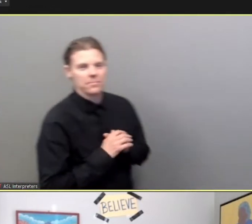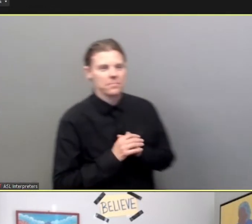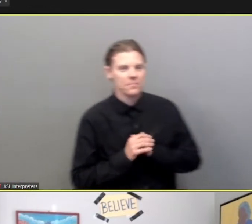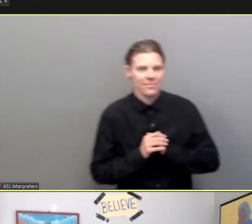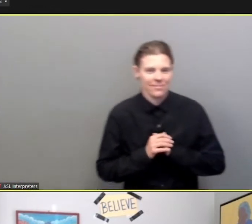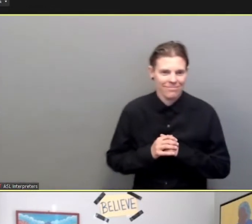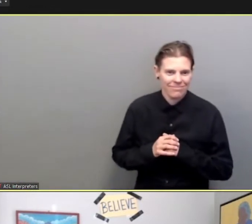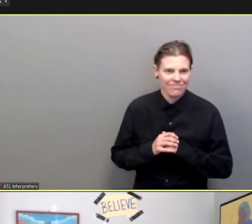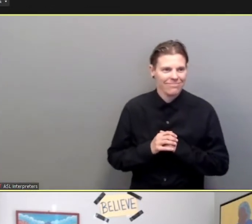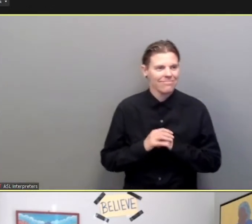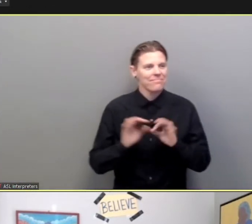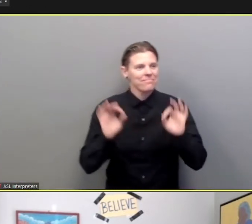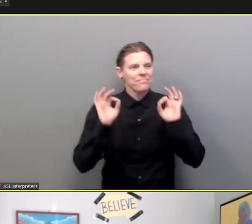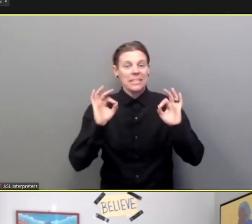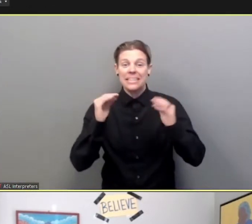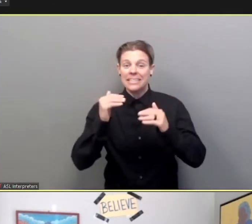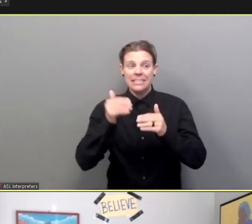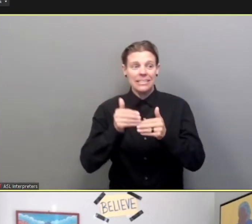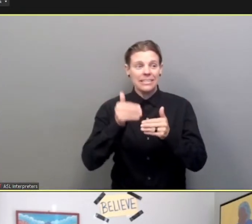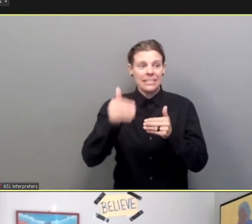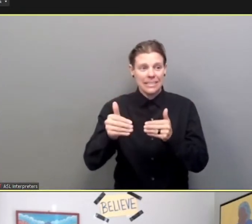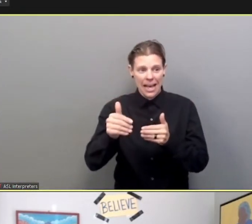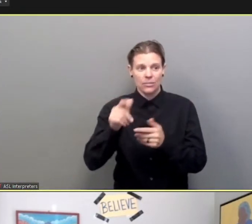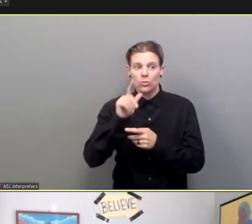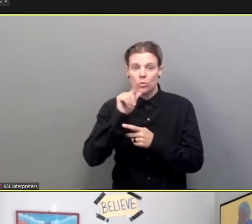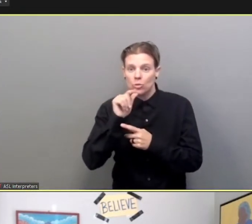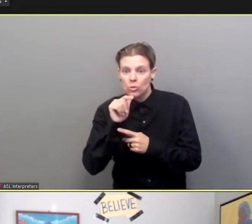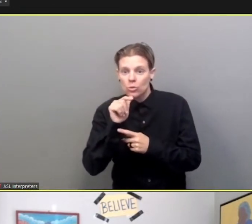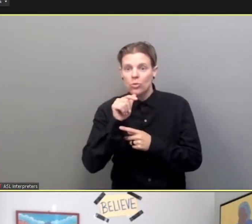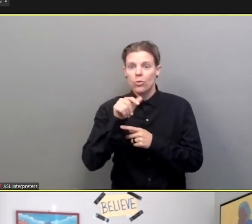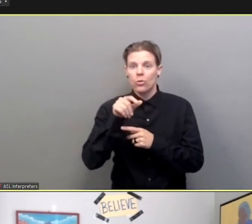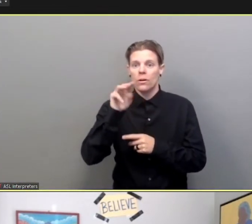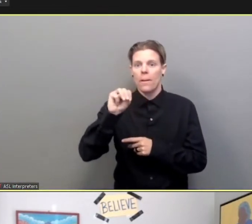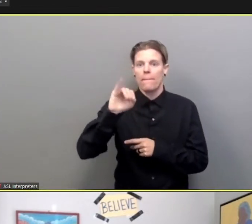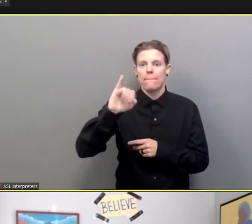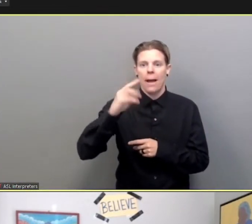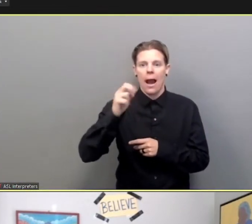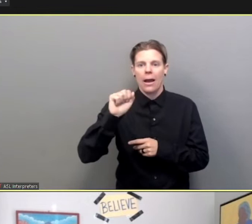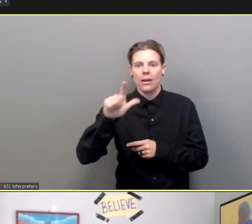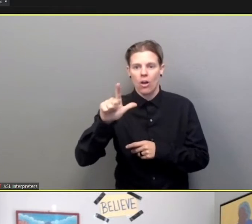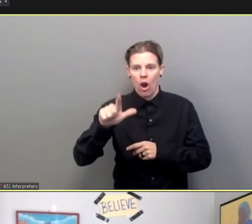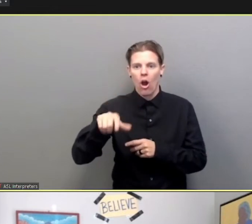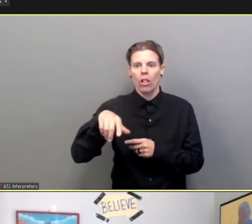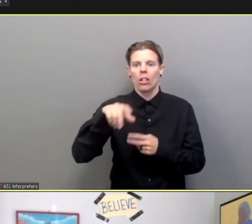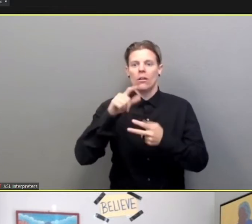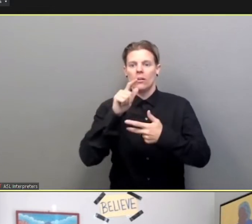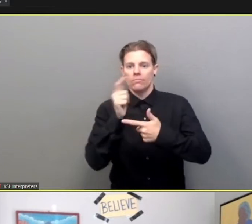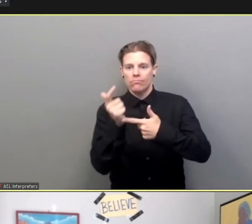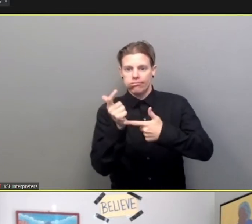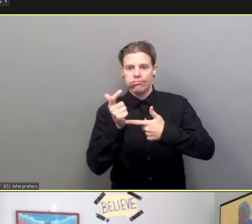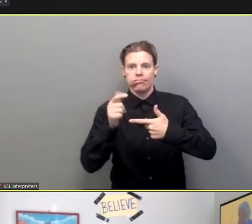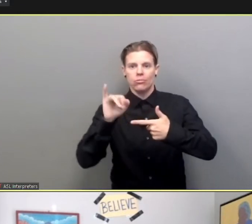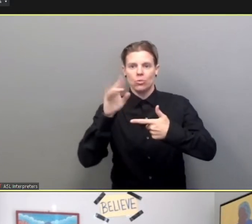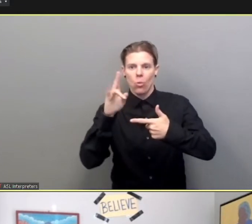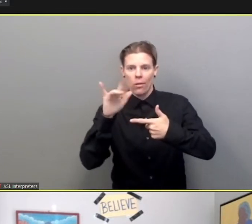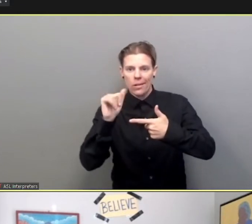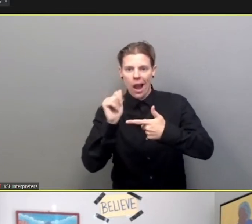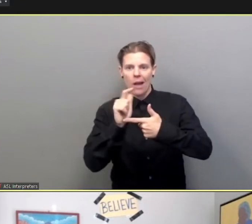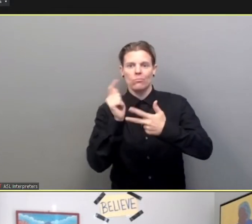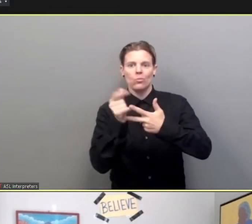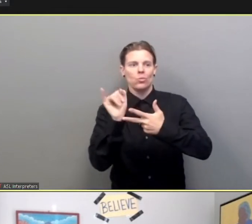Okay, next we'll turn to Michael McDevitt, followed by Julia Goldberg, followed by Juno Ogle. Michael, you are unmuted.